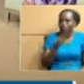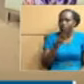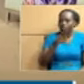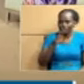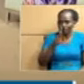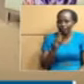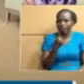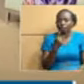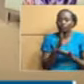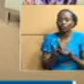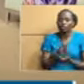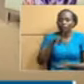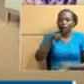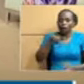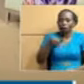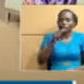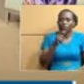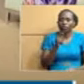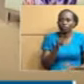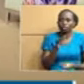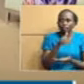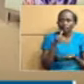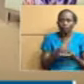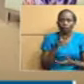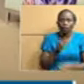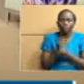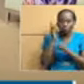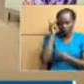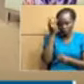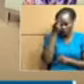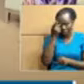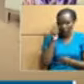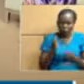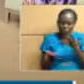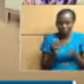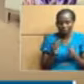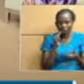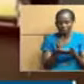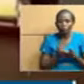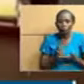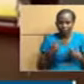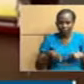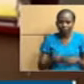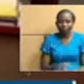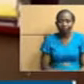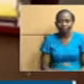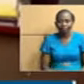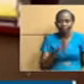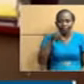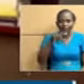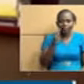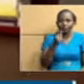because Patrick is at the Center for Budget and Tax Policy. So maybe he might help us to ground this a little better. Yes,